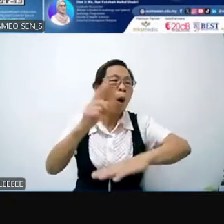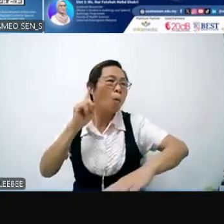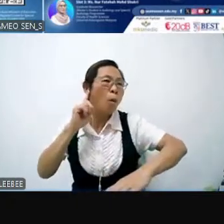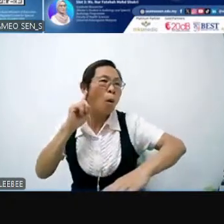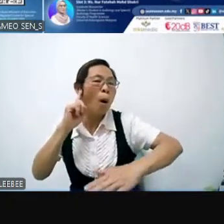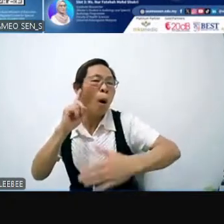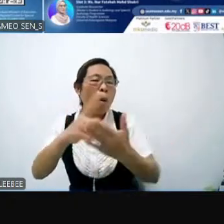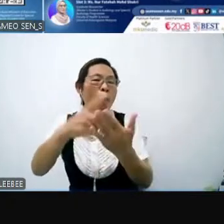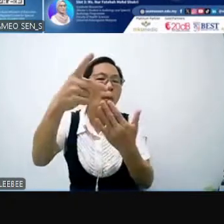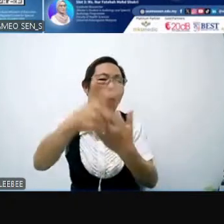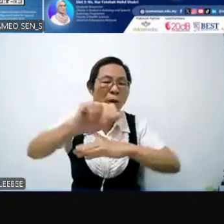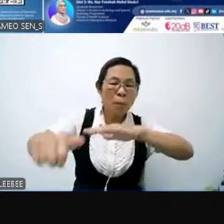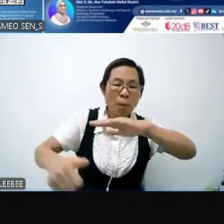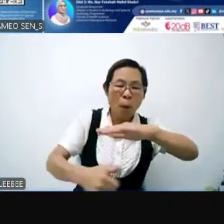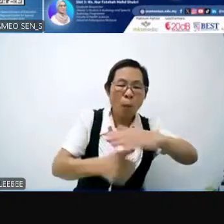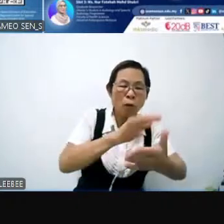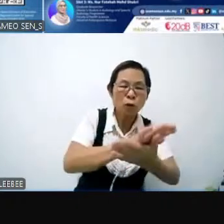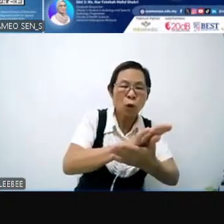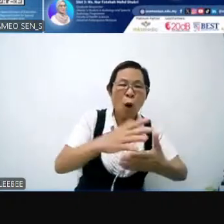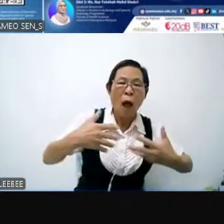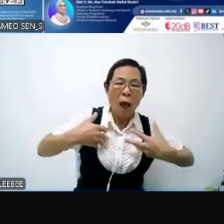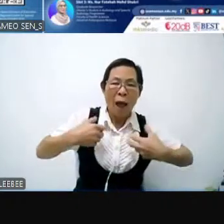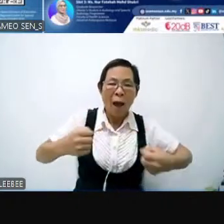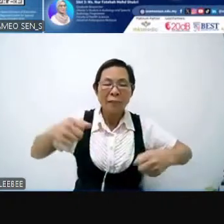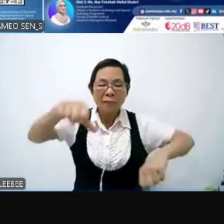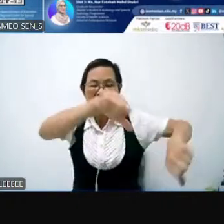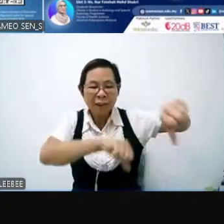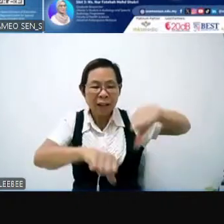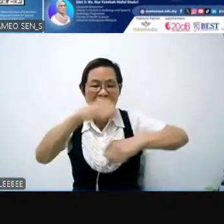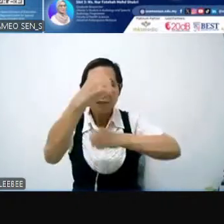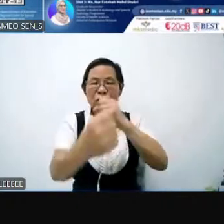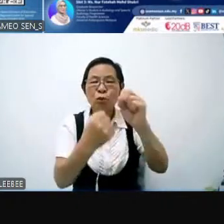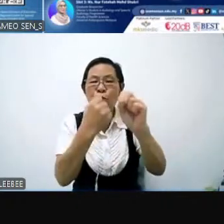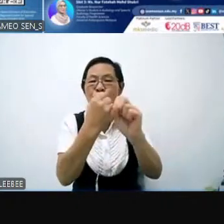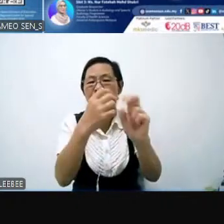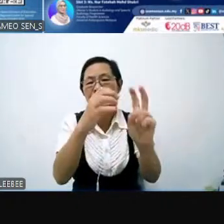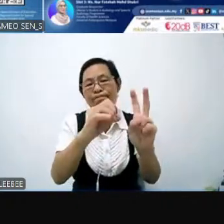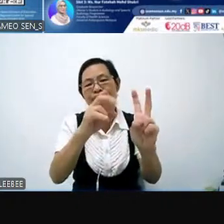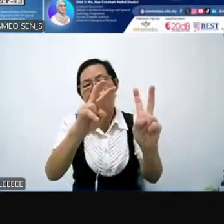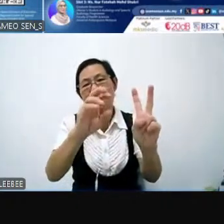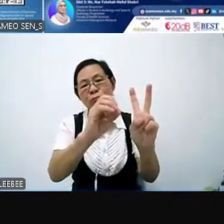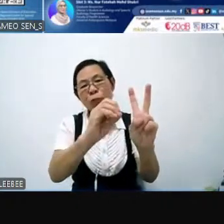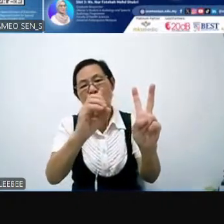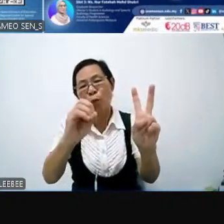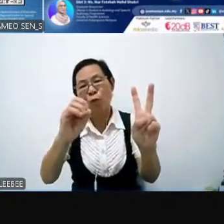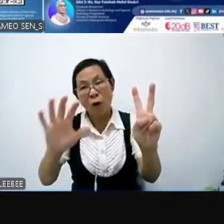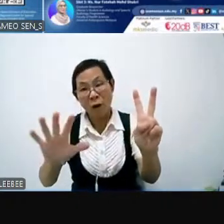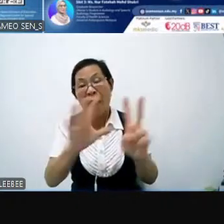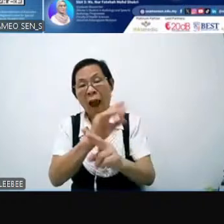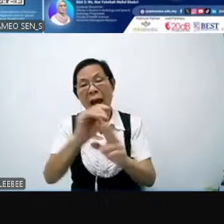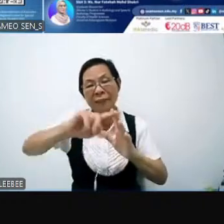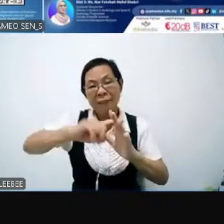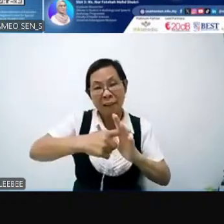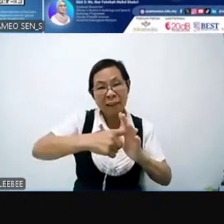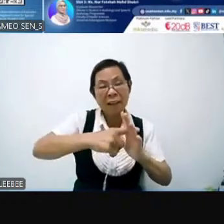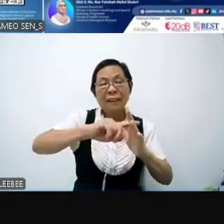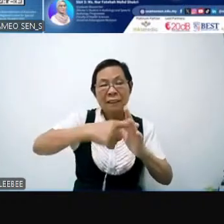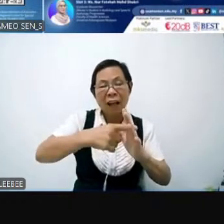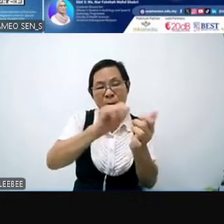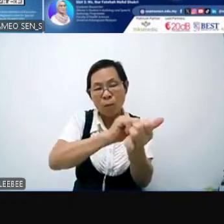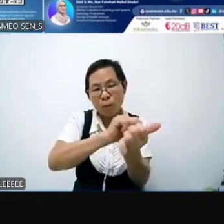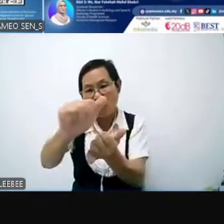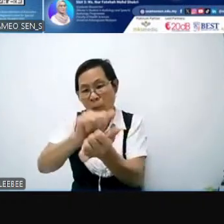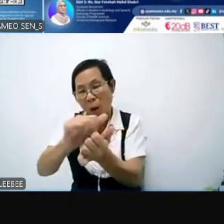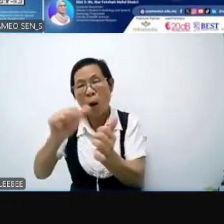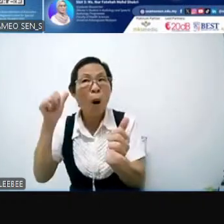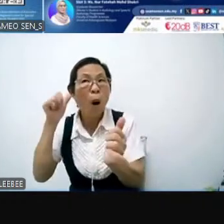program under the School of Health Sciences in the year of 2005 and began producing qualified